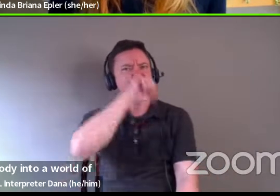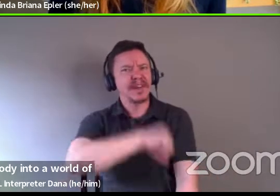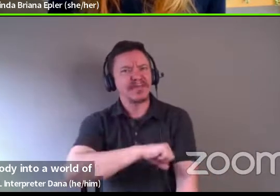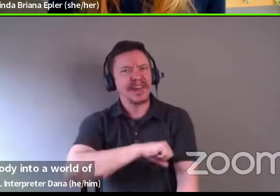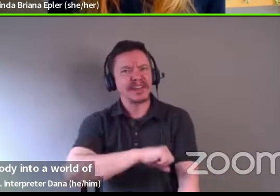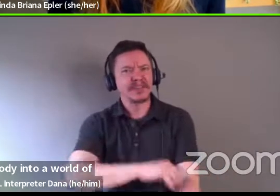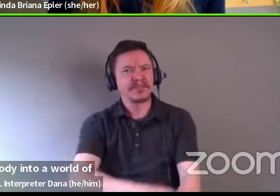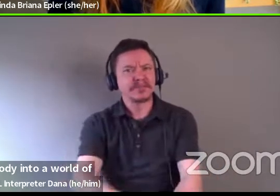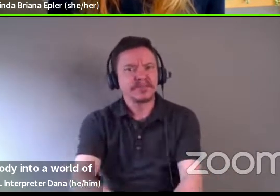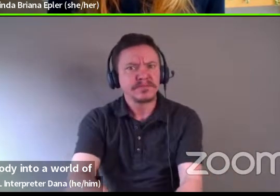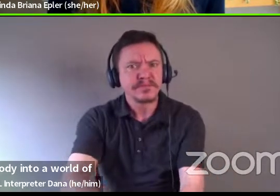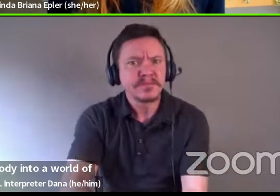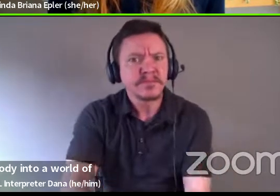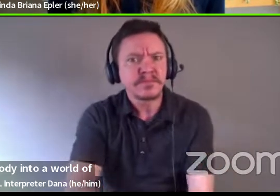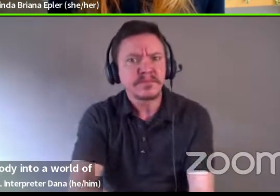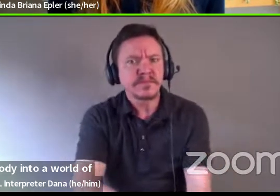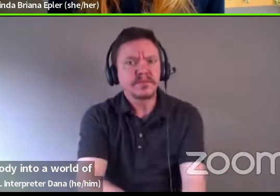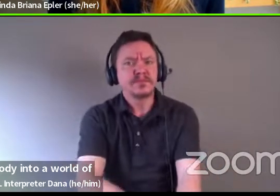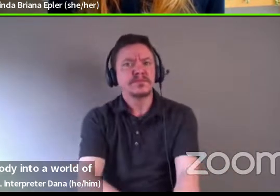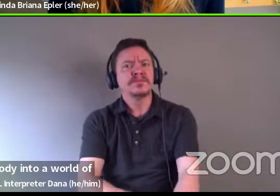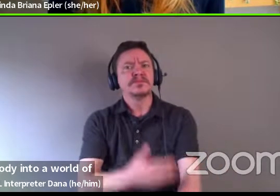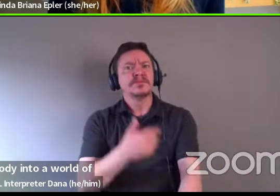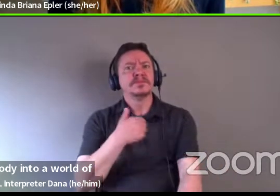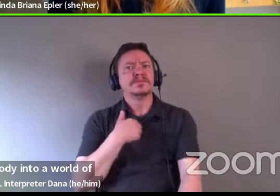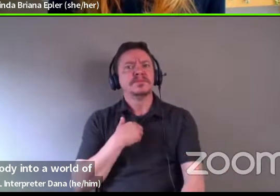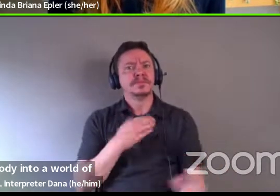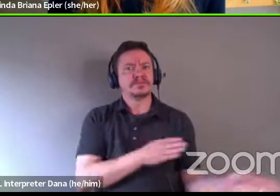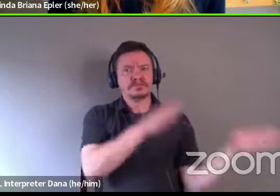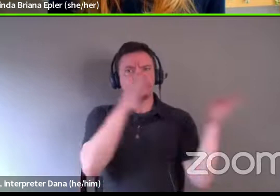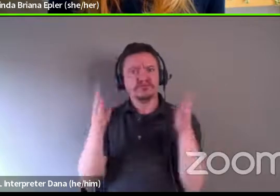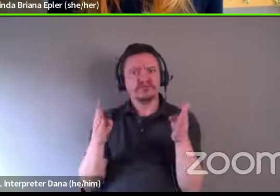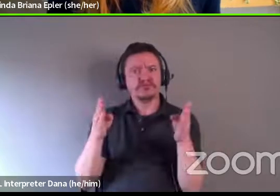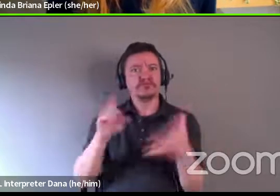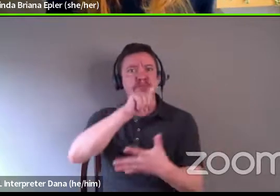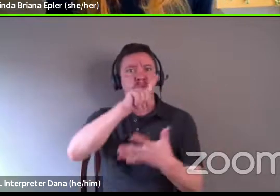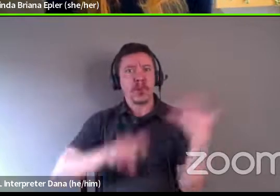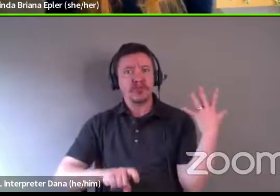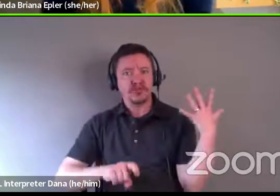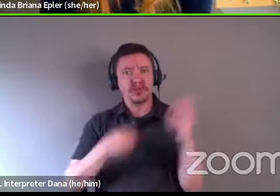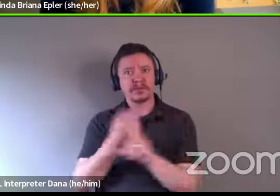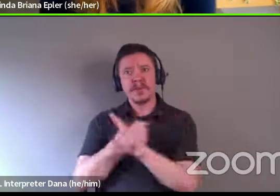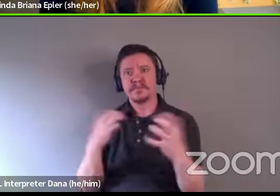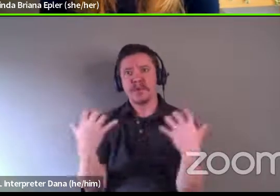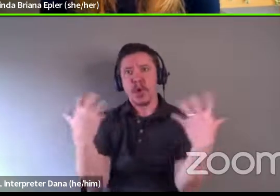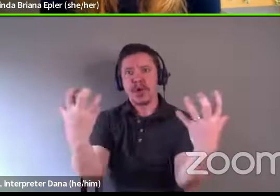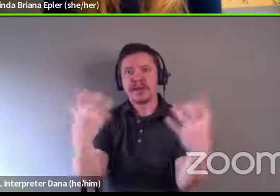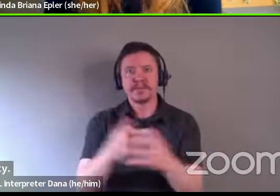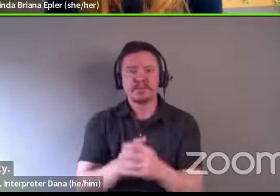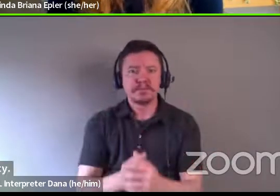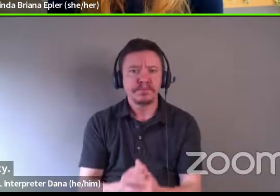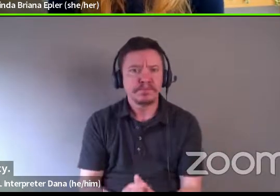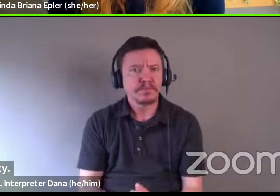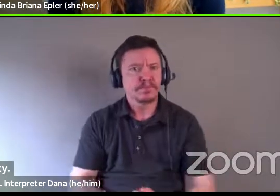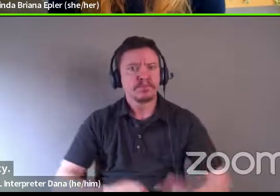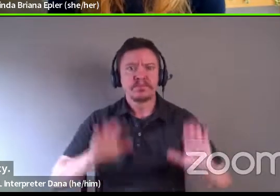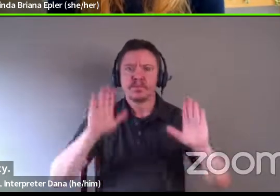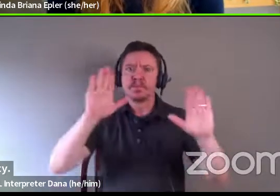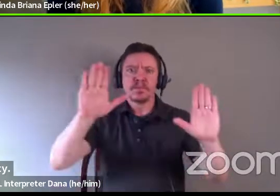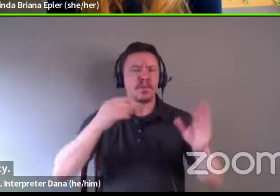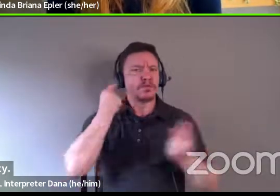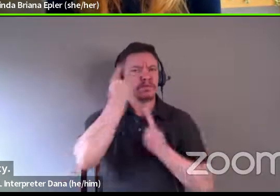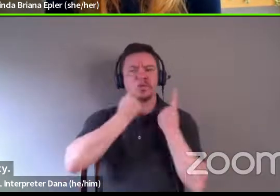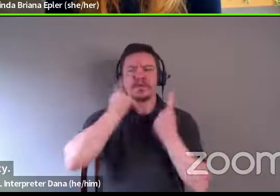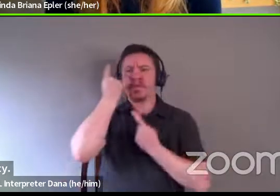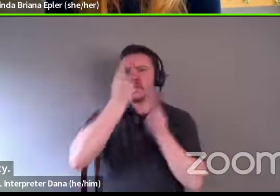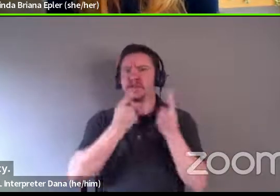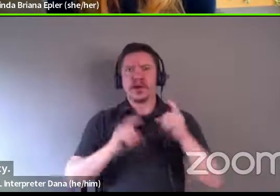I want to jump to questions here. And there's some great reflections, by the way,